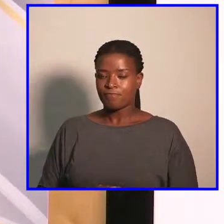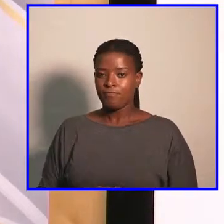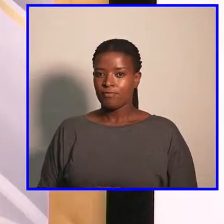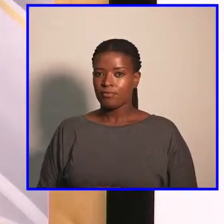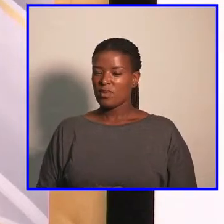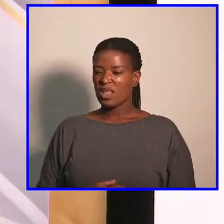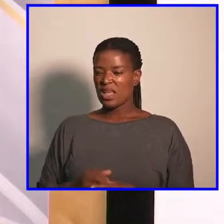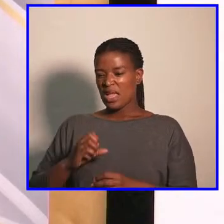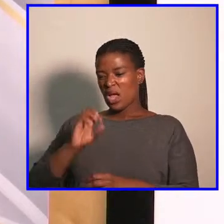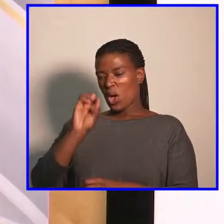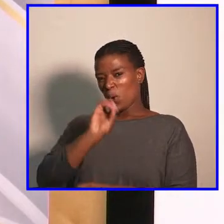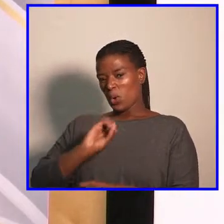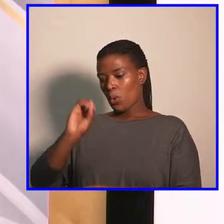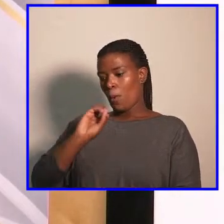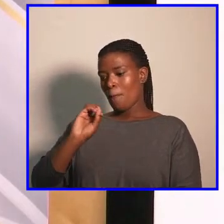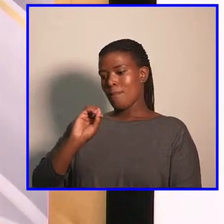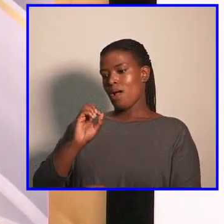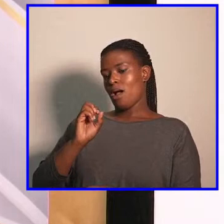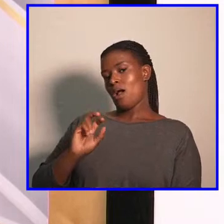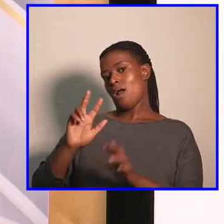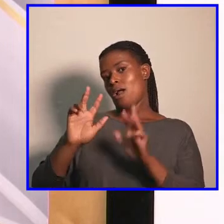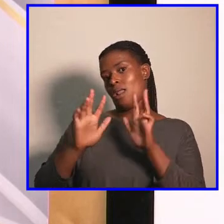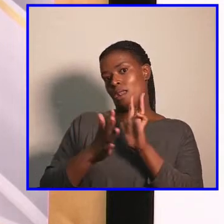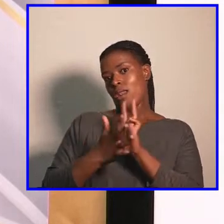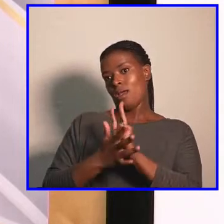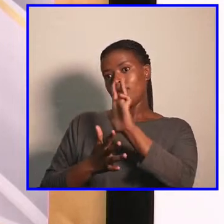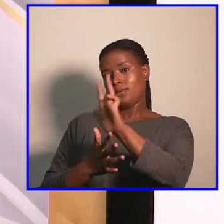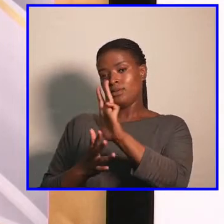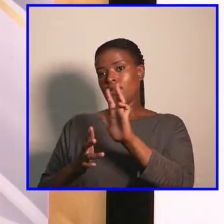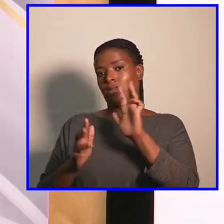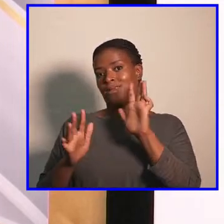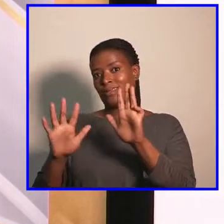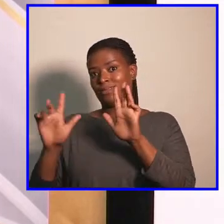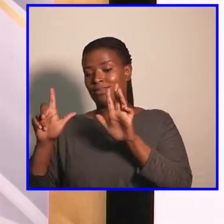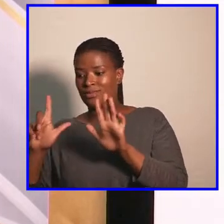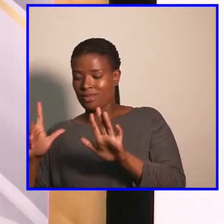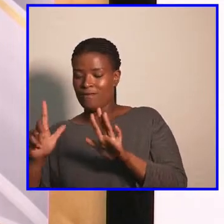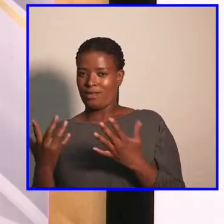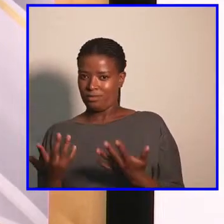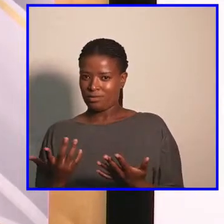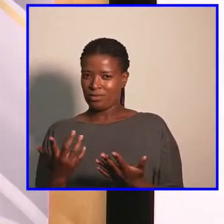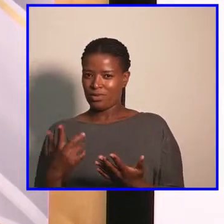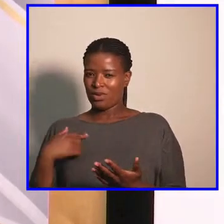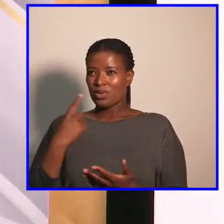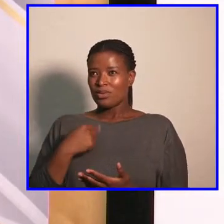In October 1997, when it came into being,